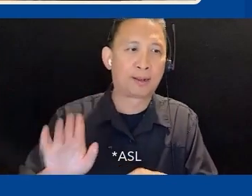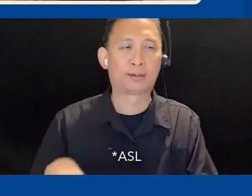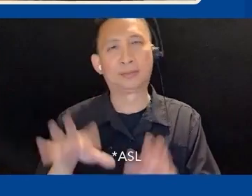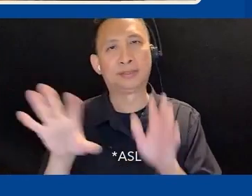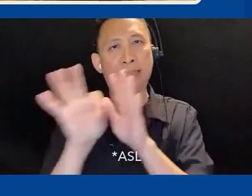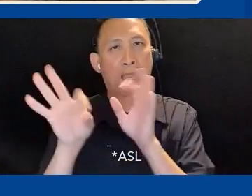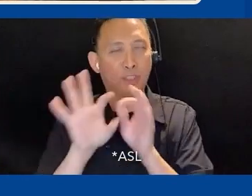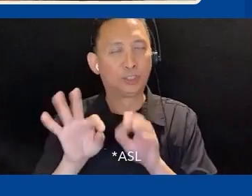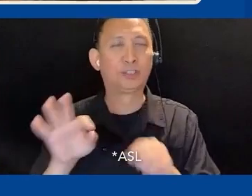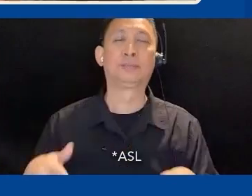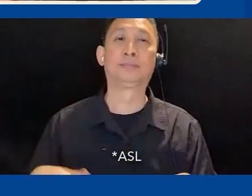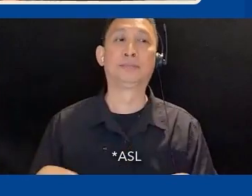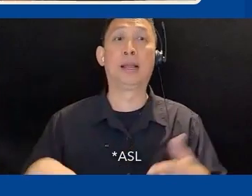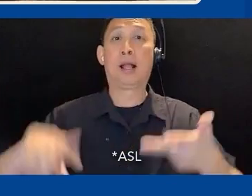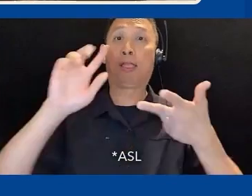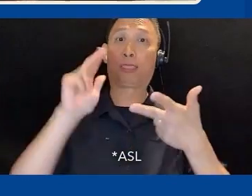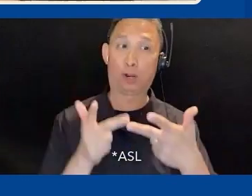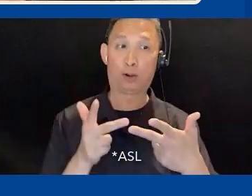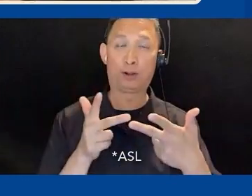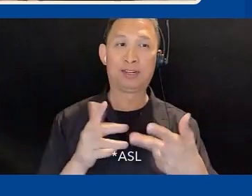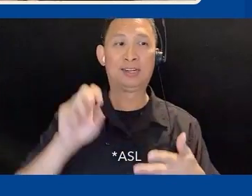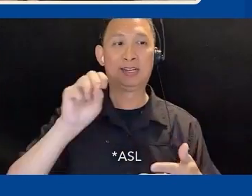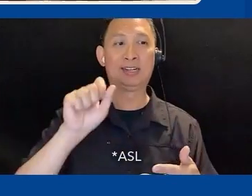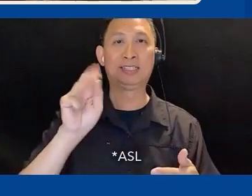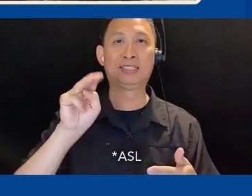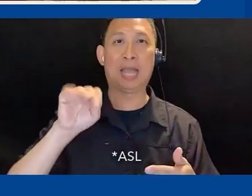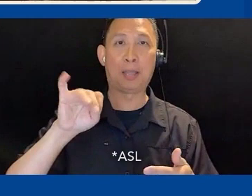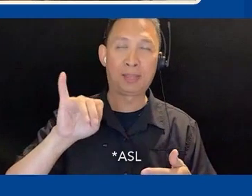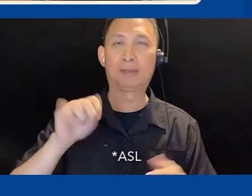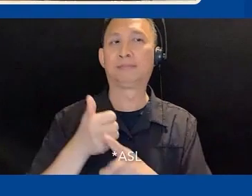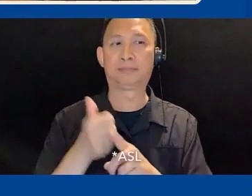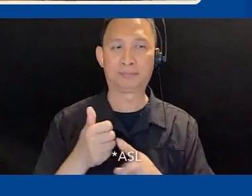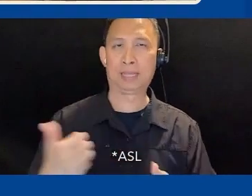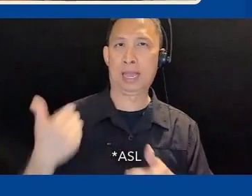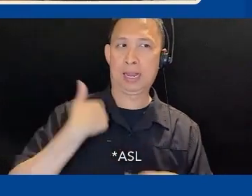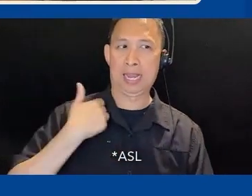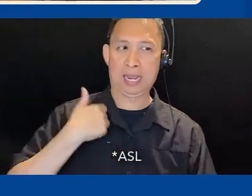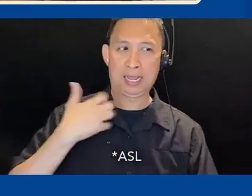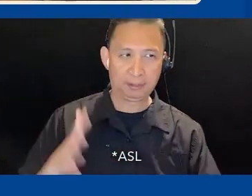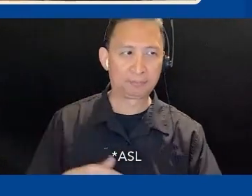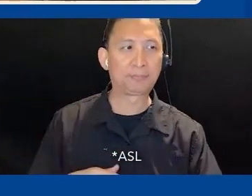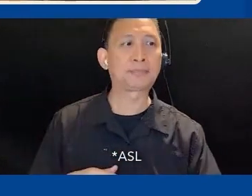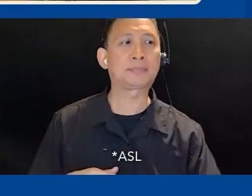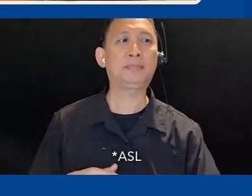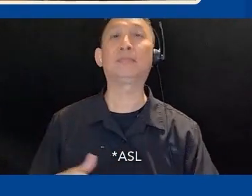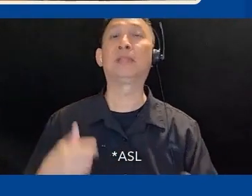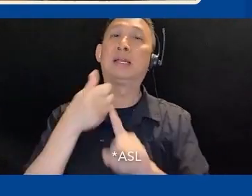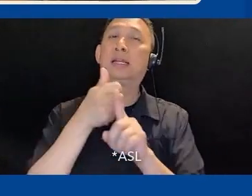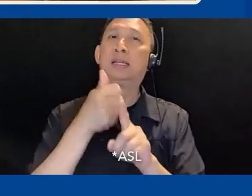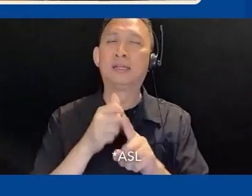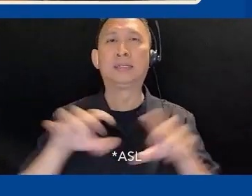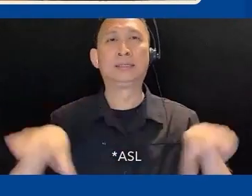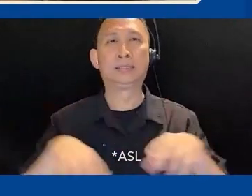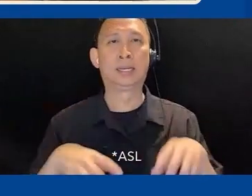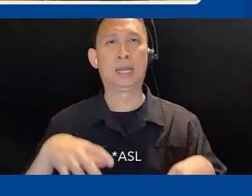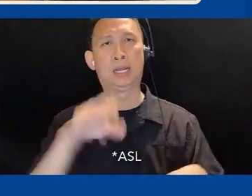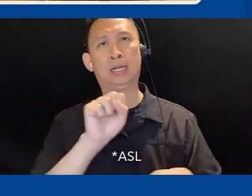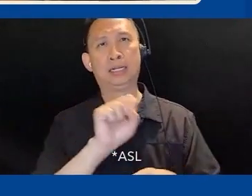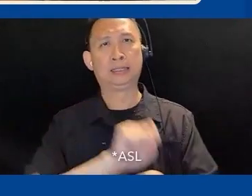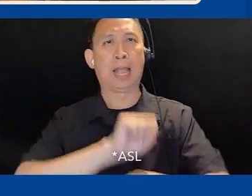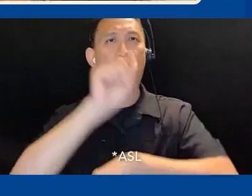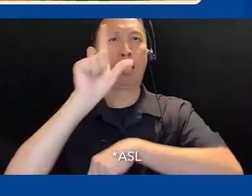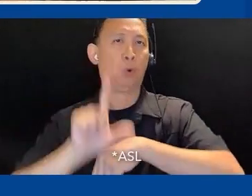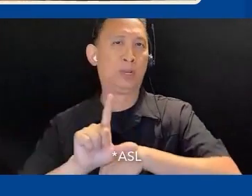introduce Sami Khan, who is a Canadian filmmaker whose films include St. Louis Superman, a short documentary that was shortlisted for the